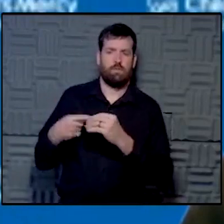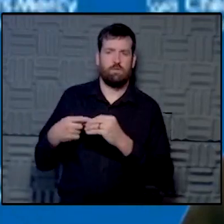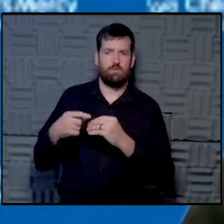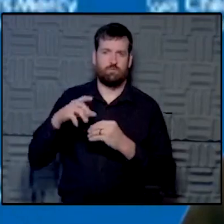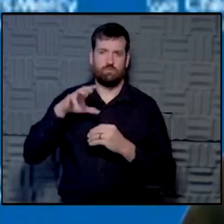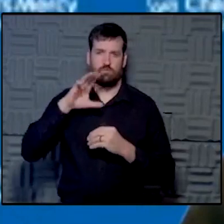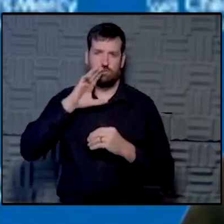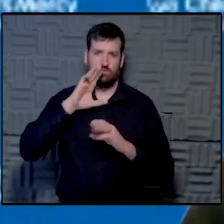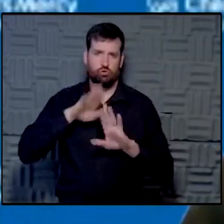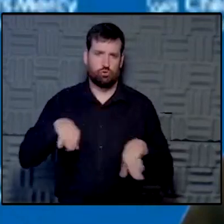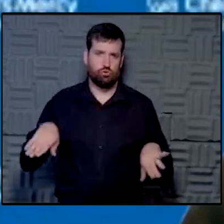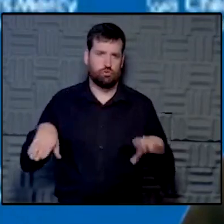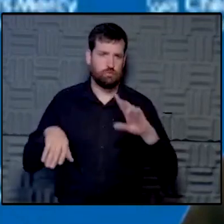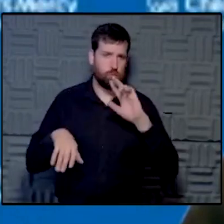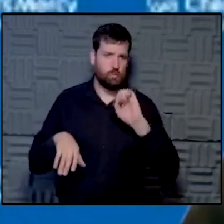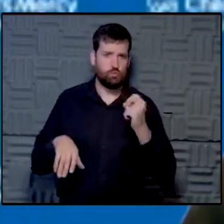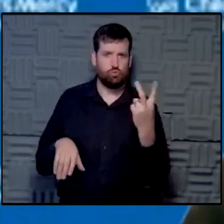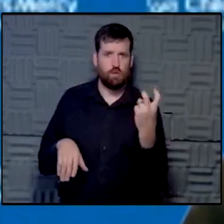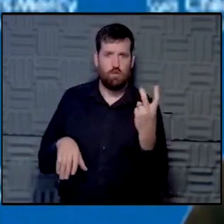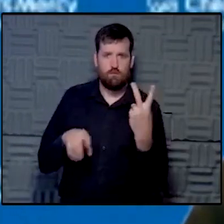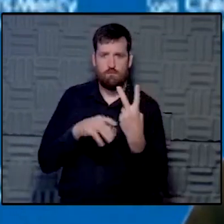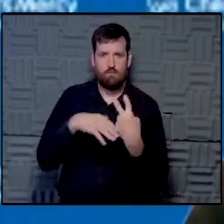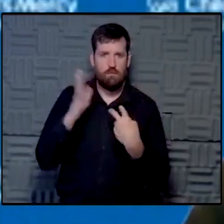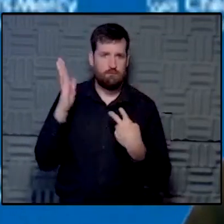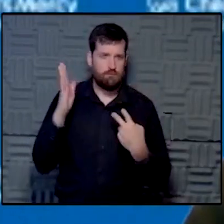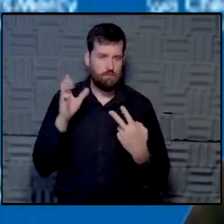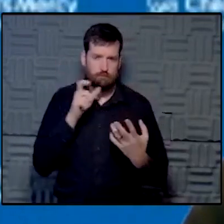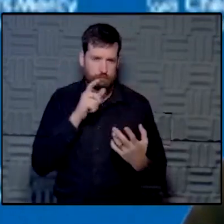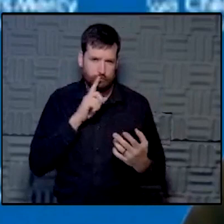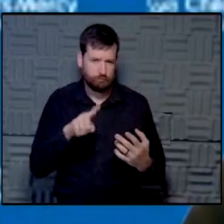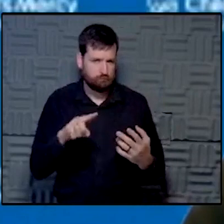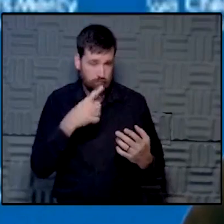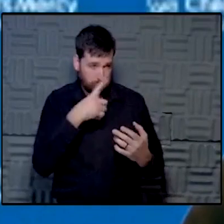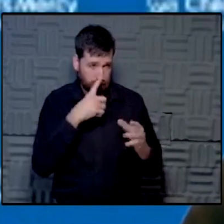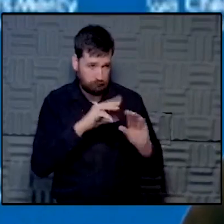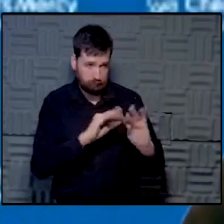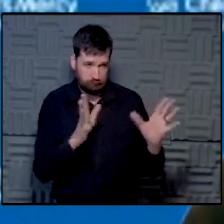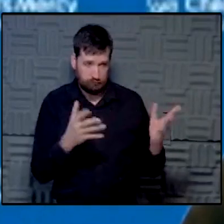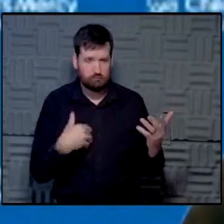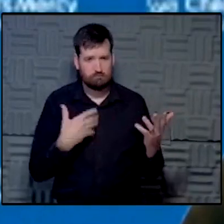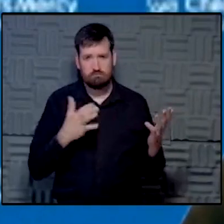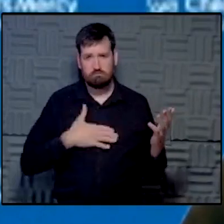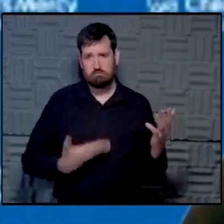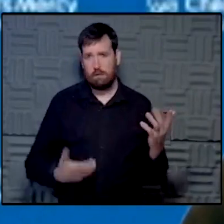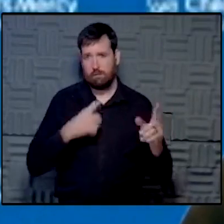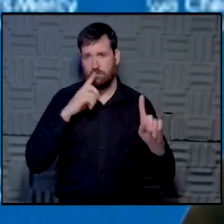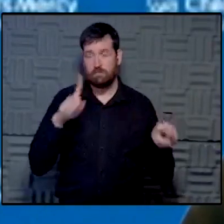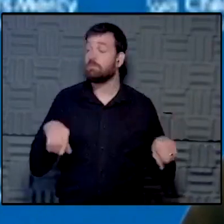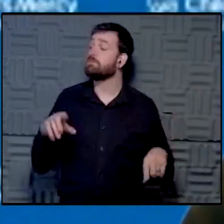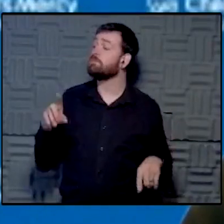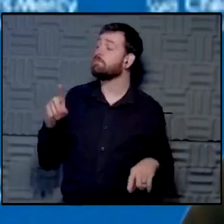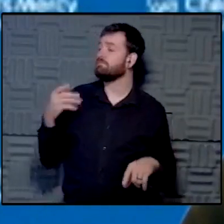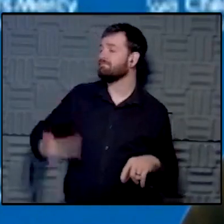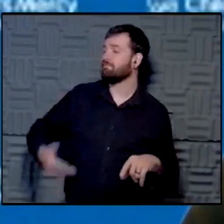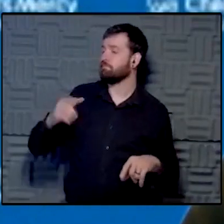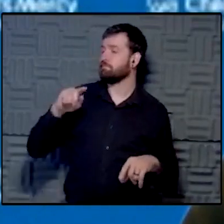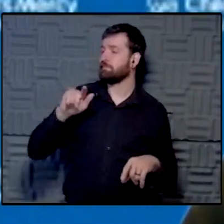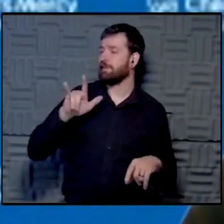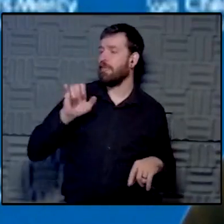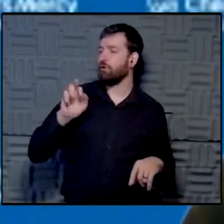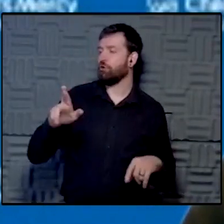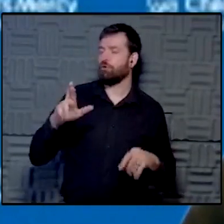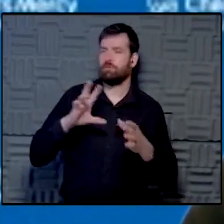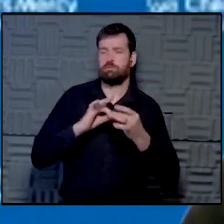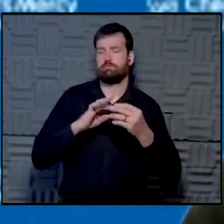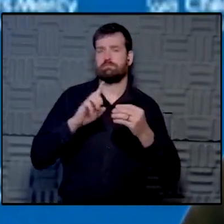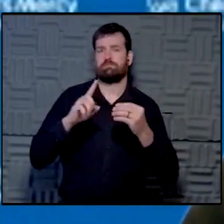12 and above. So I'm not quite sure what the question was. If you can clarify better, I'd be happy to. Dr. Pahud, it's Taylor. I was thinking